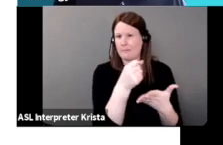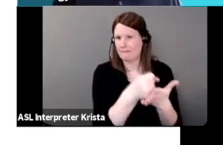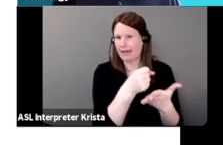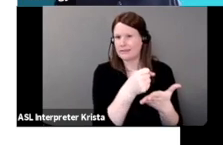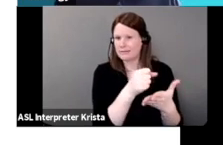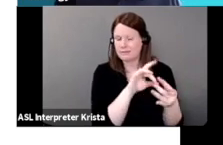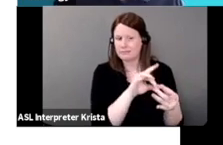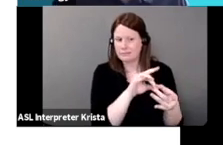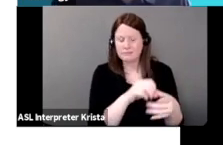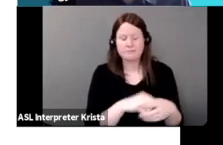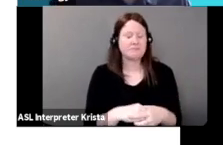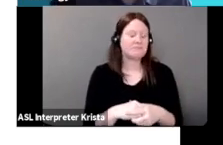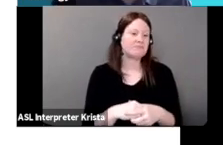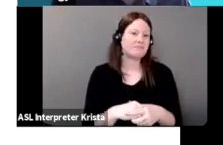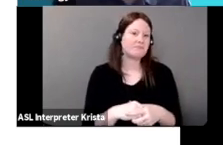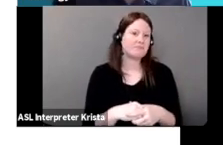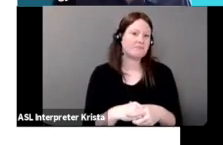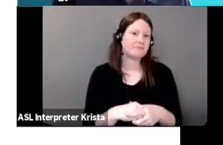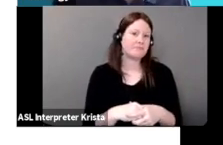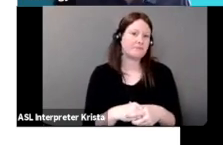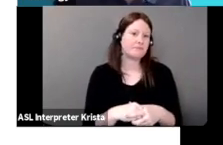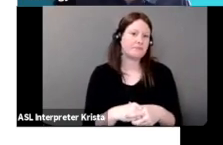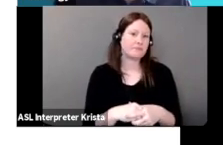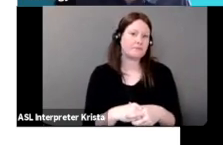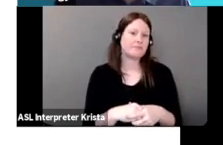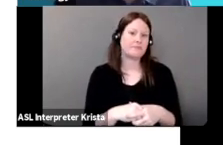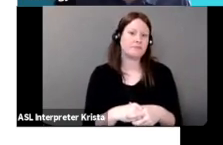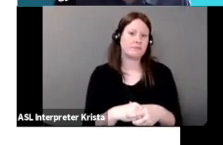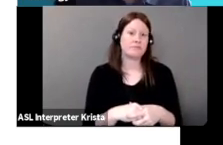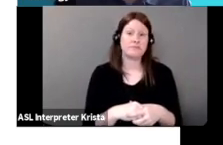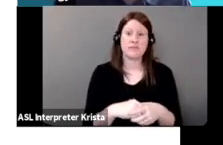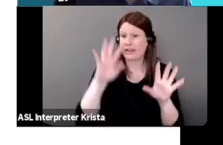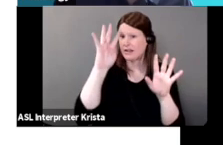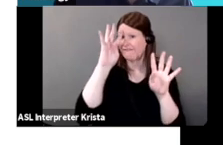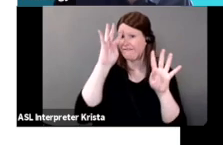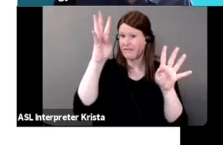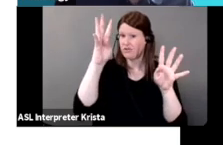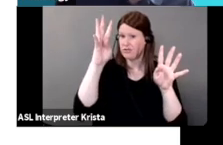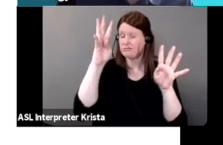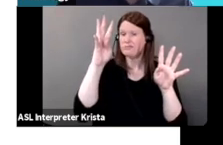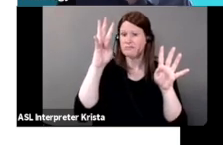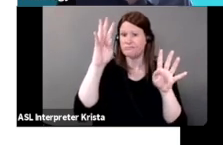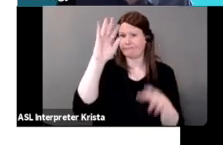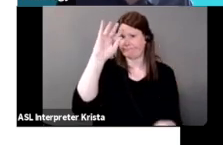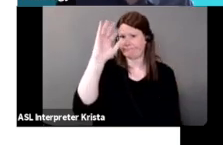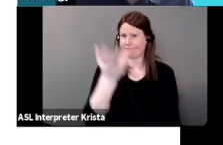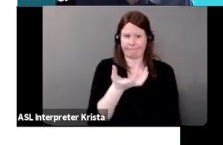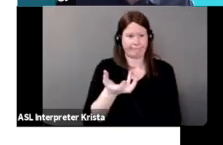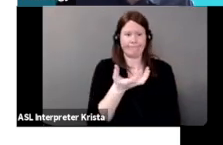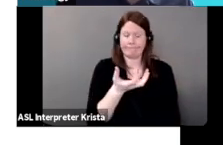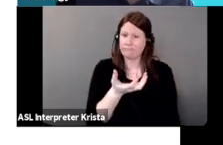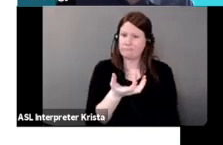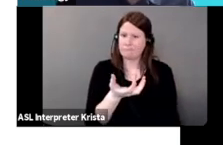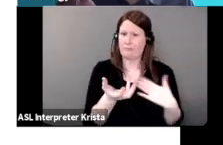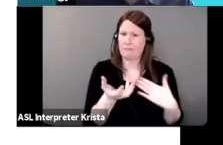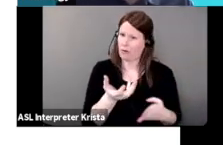an exclusive right to an invention, which must have novelty, which means it must be new.